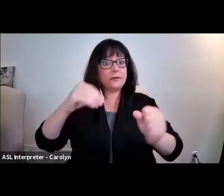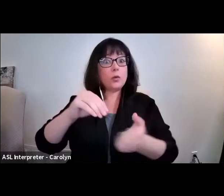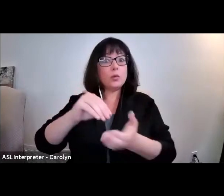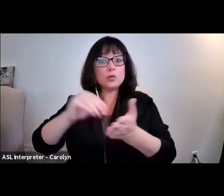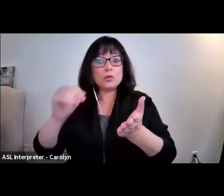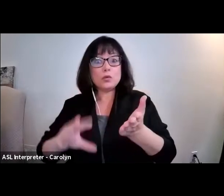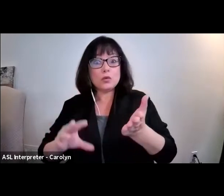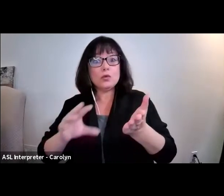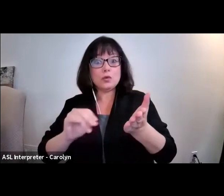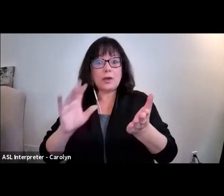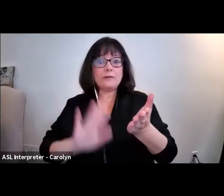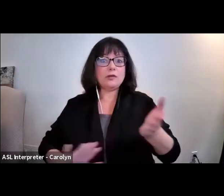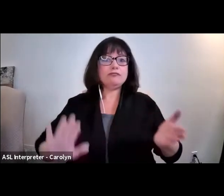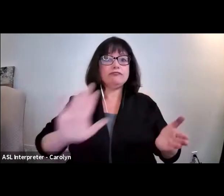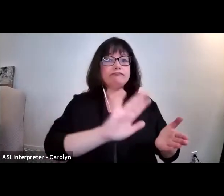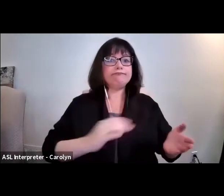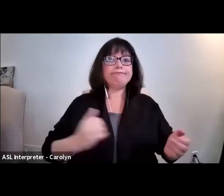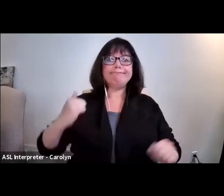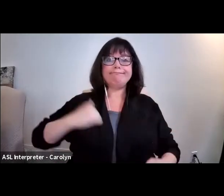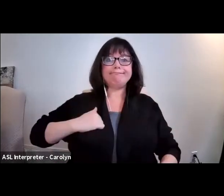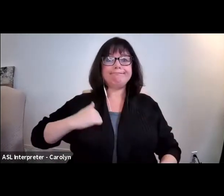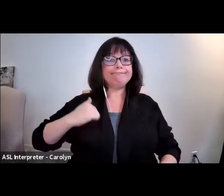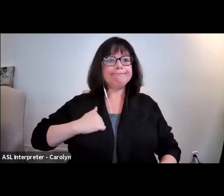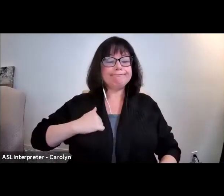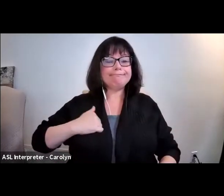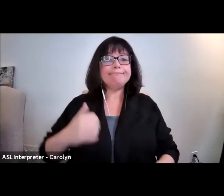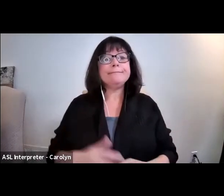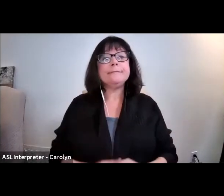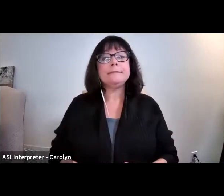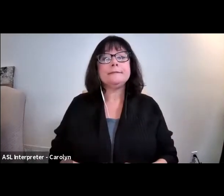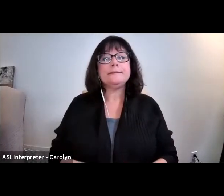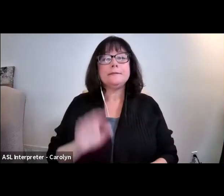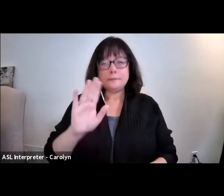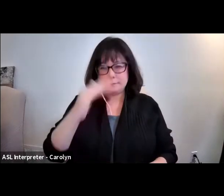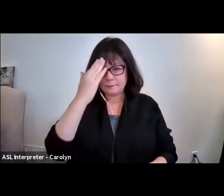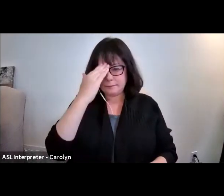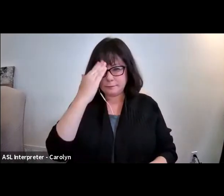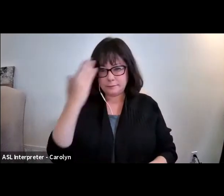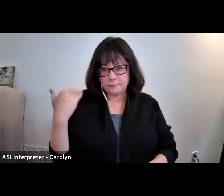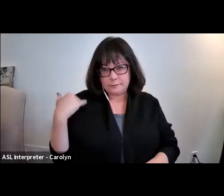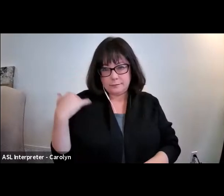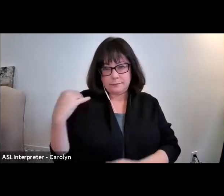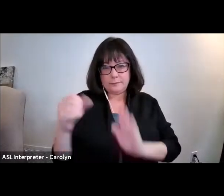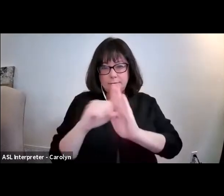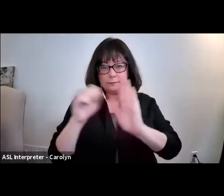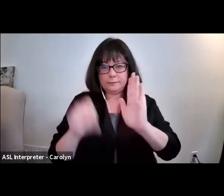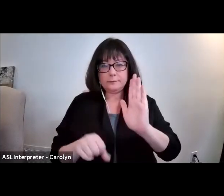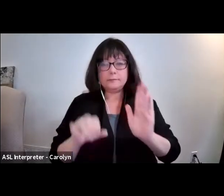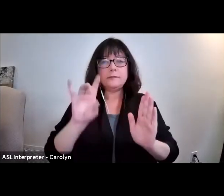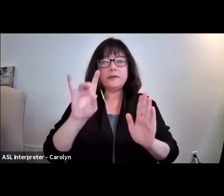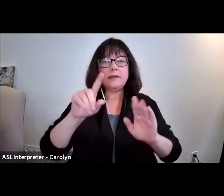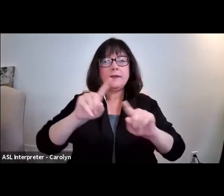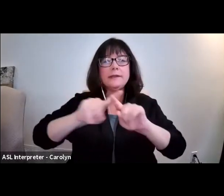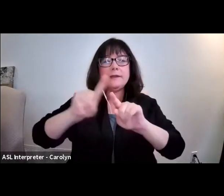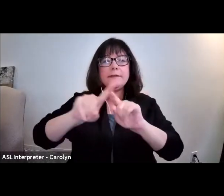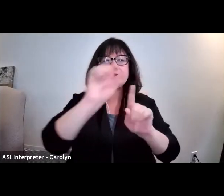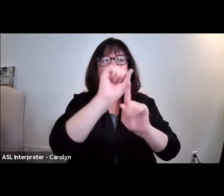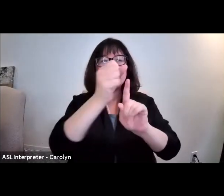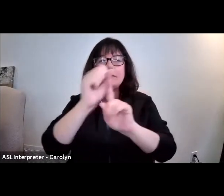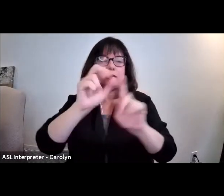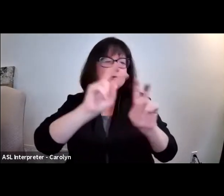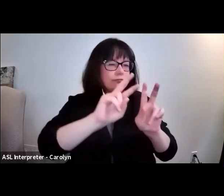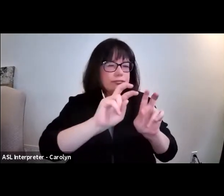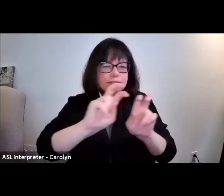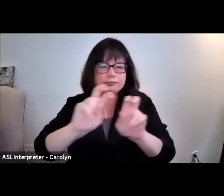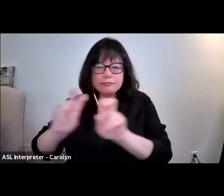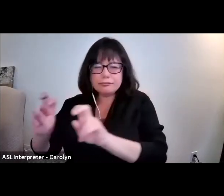may recall that we undertook scenario planning last term regarding possible enrollment challenges that we might